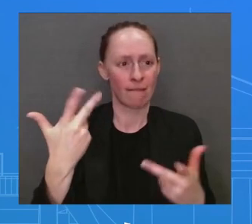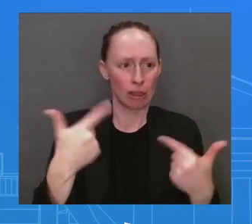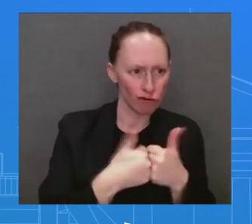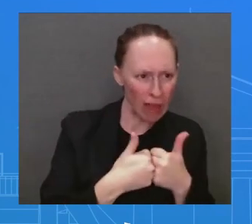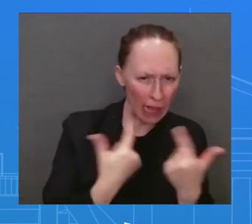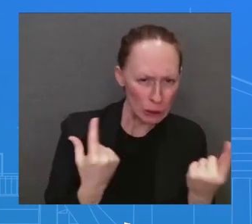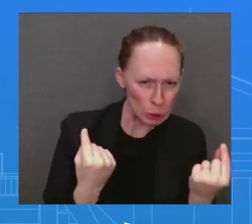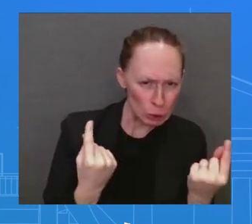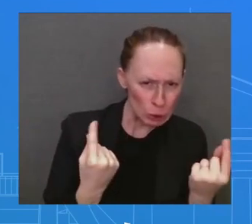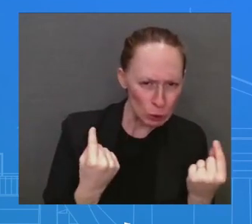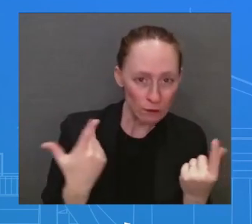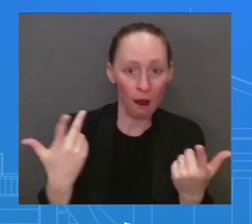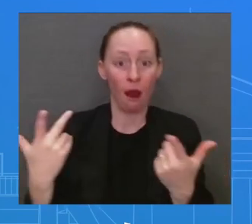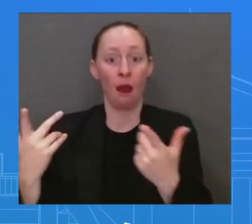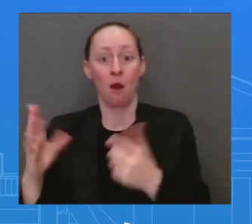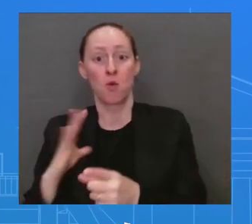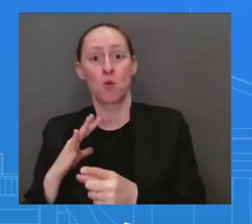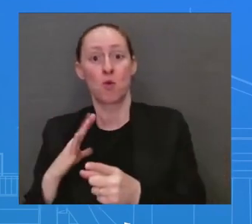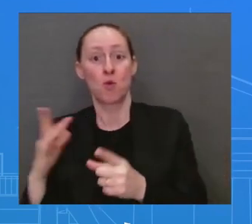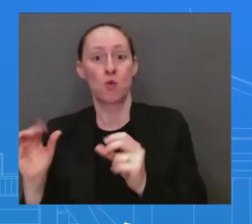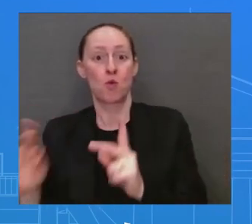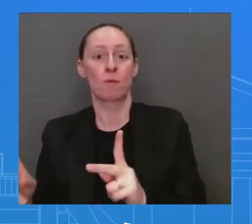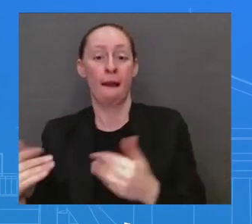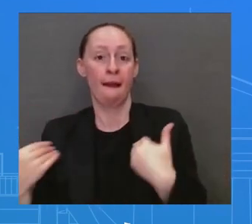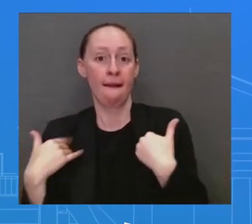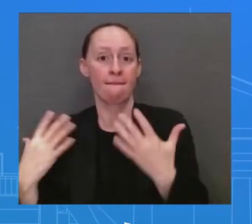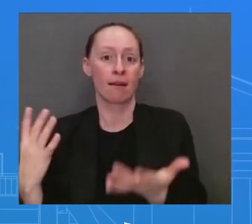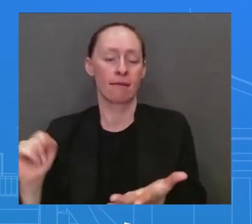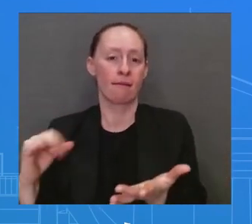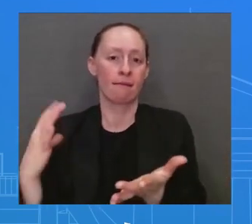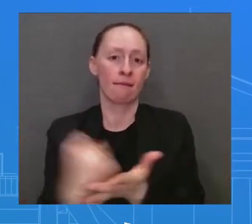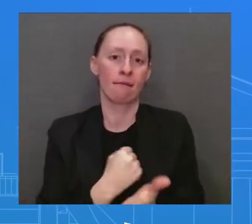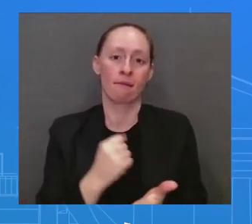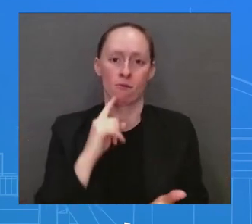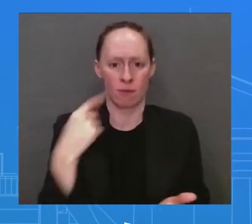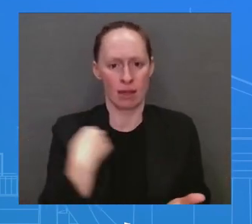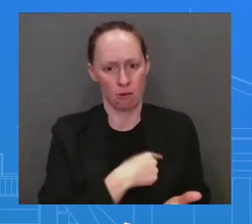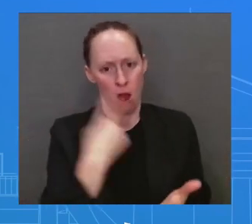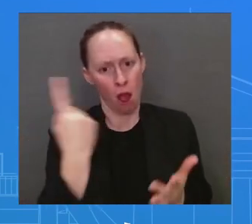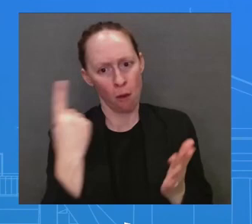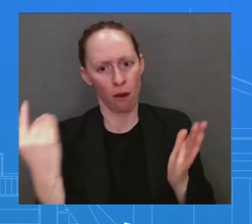be on the agenda tomorrow. No question about that.